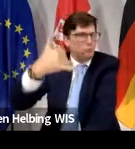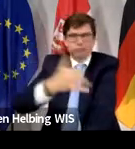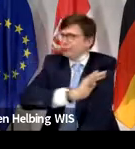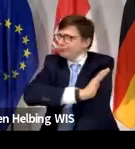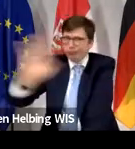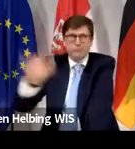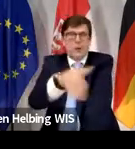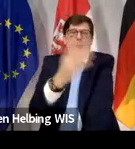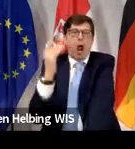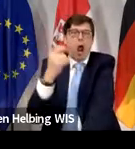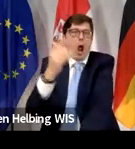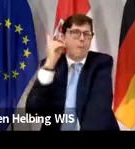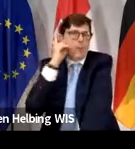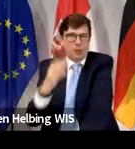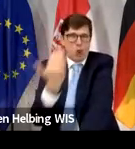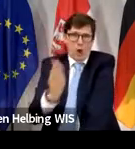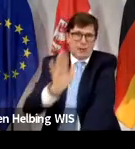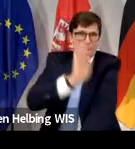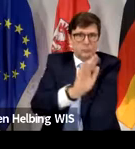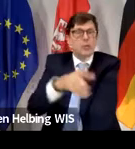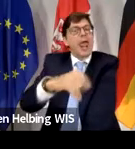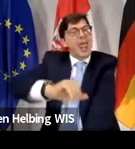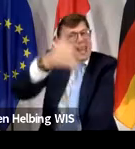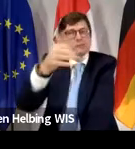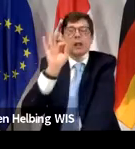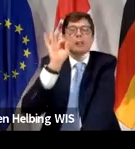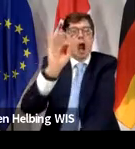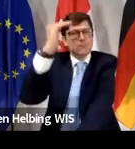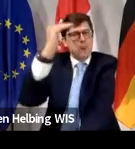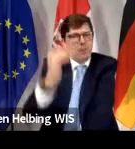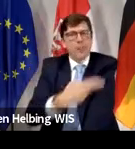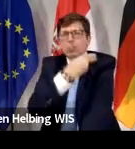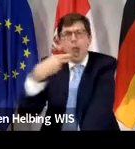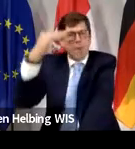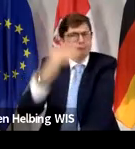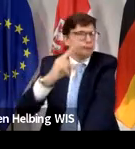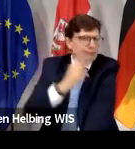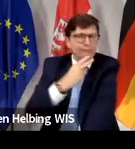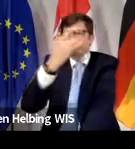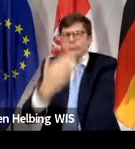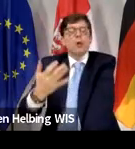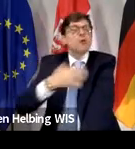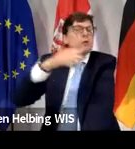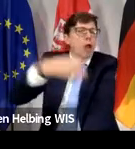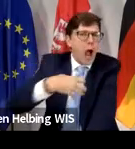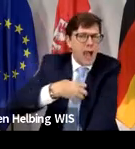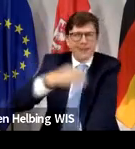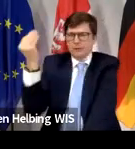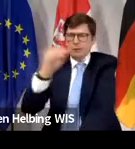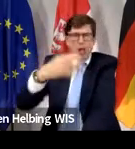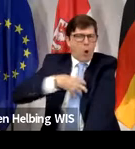is working by phone. This app is working not through the phone. It's so first you give all your name, your